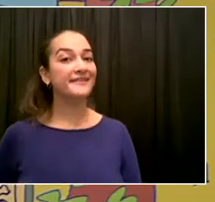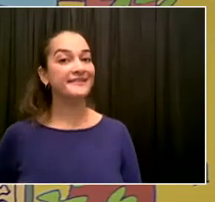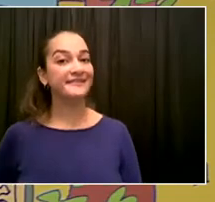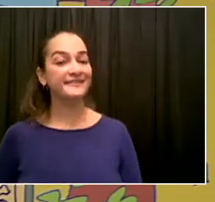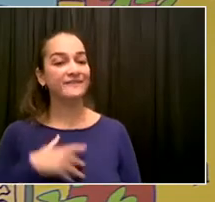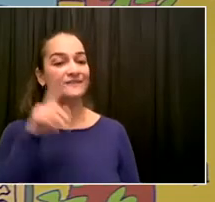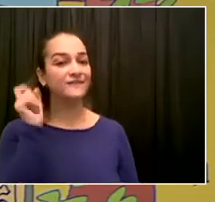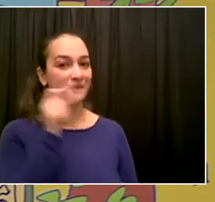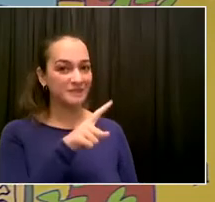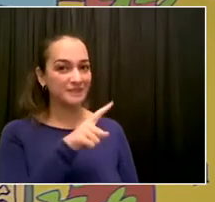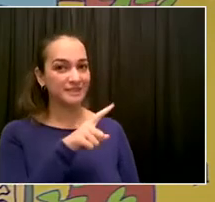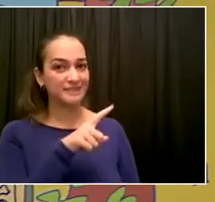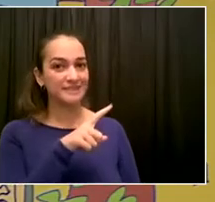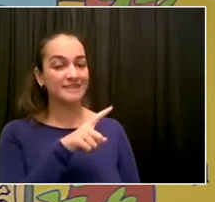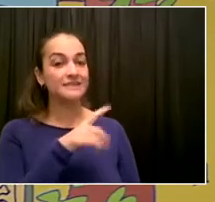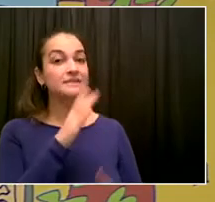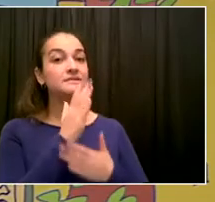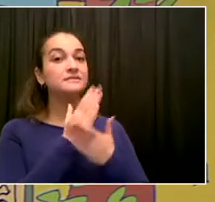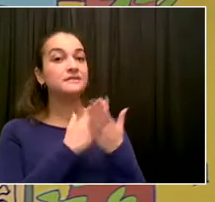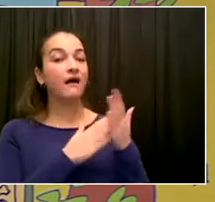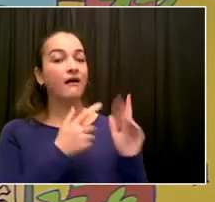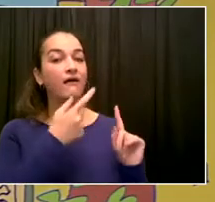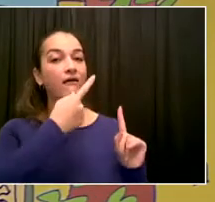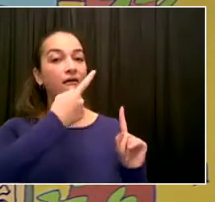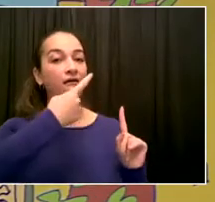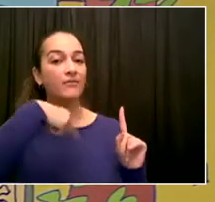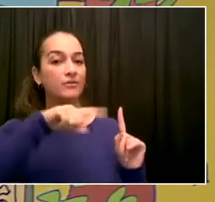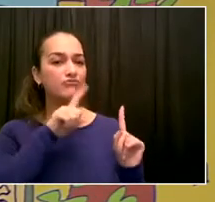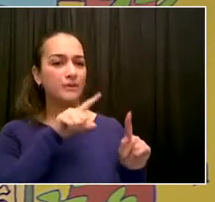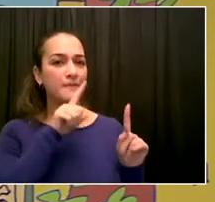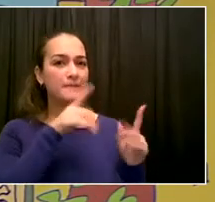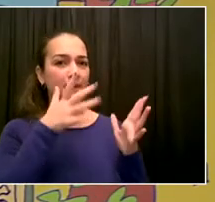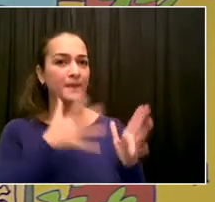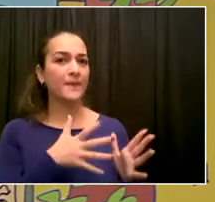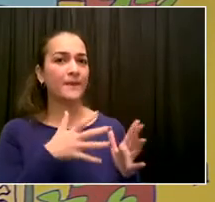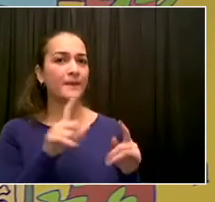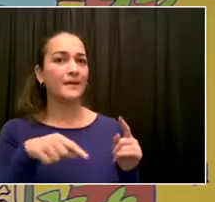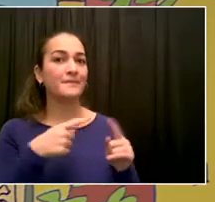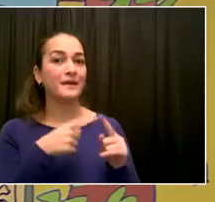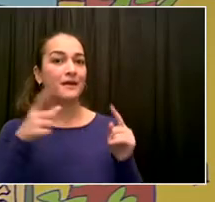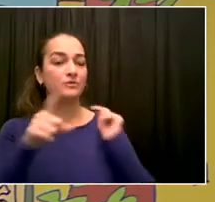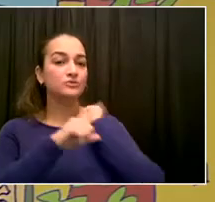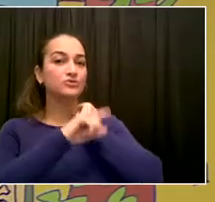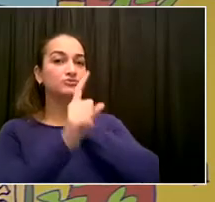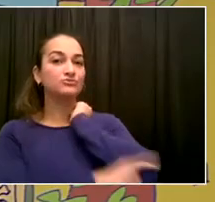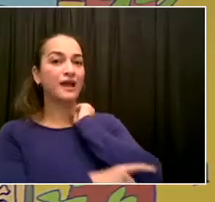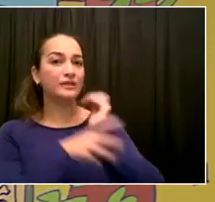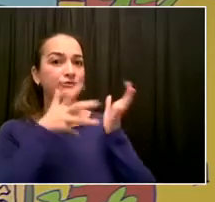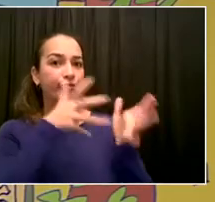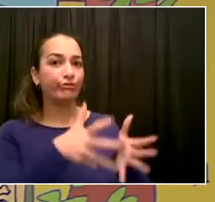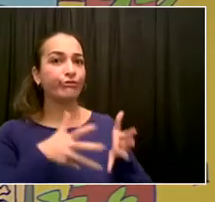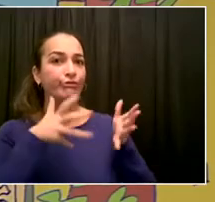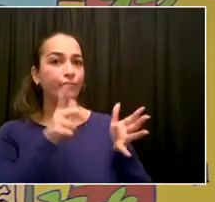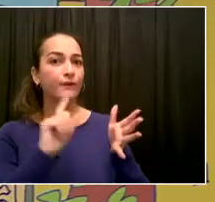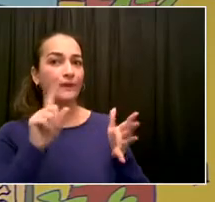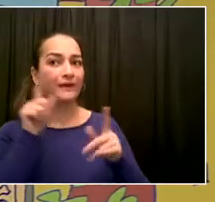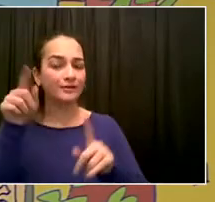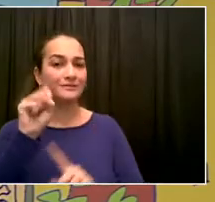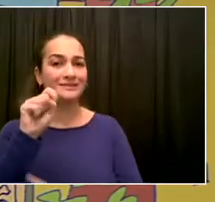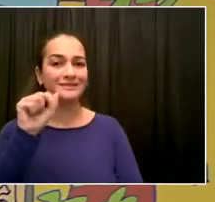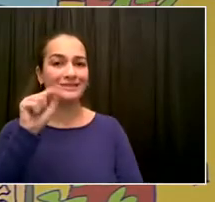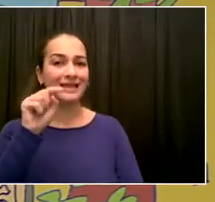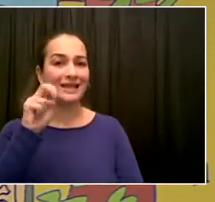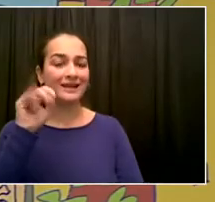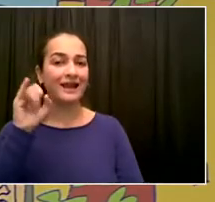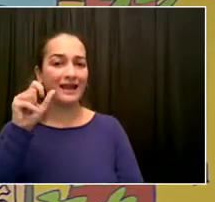not being picked up in parts of Staten Island and Queens, and we were just wondering if that had anything to do with staffing shortages